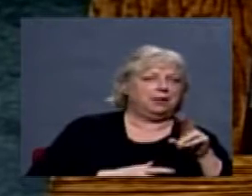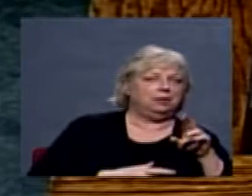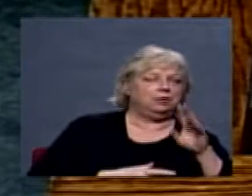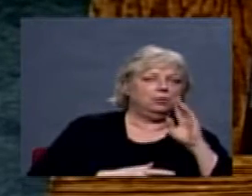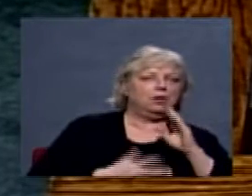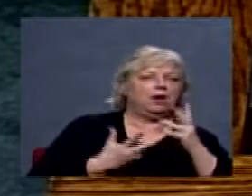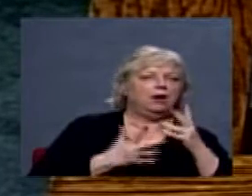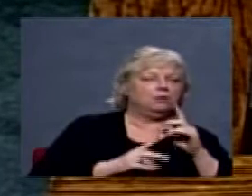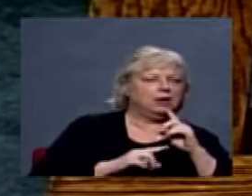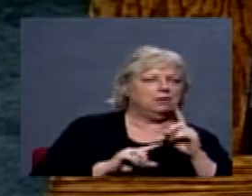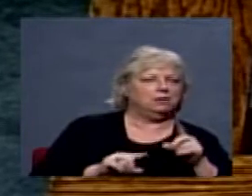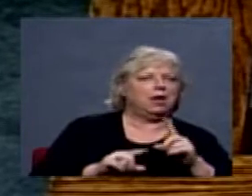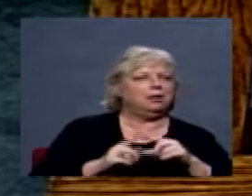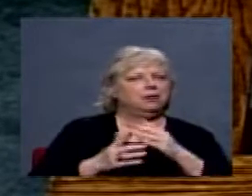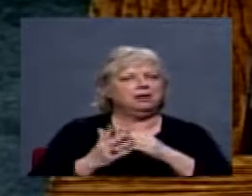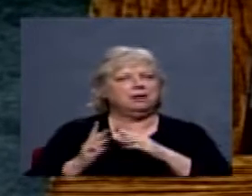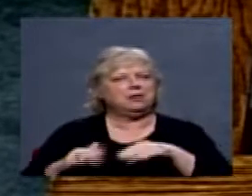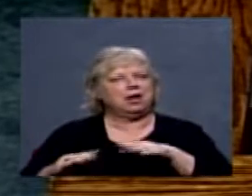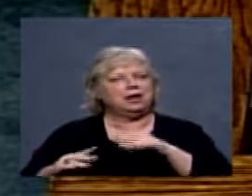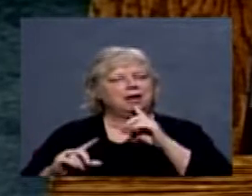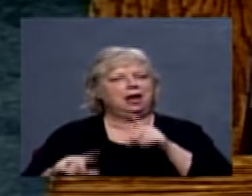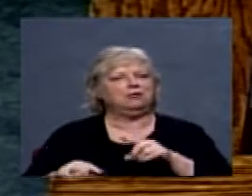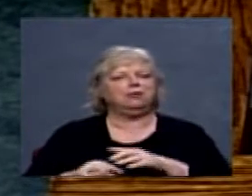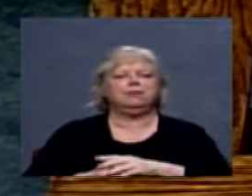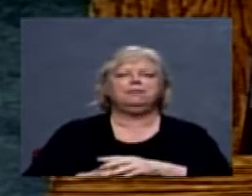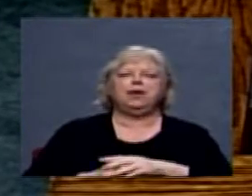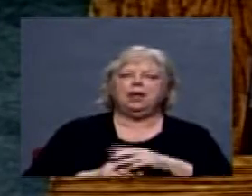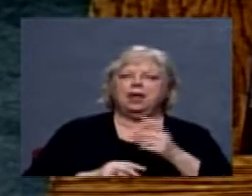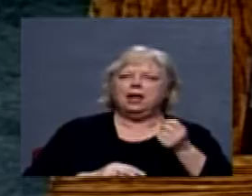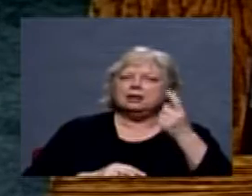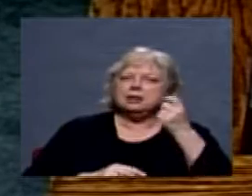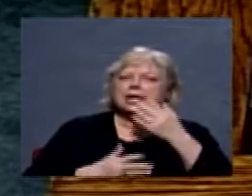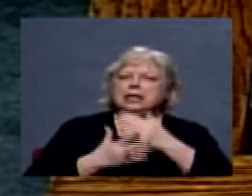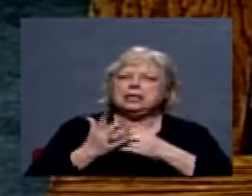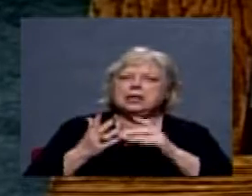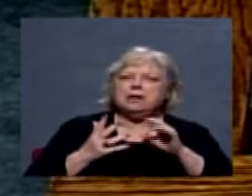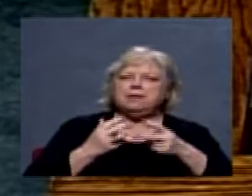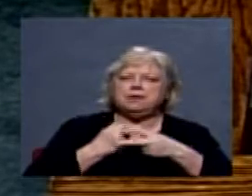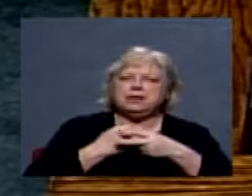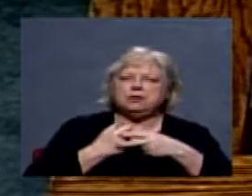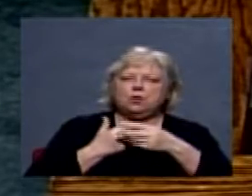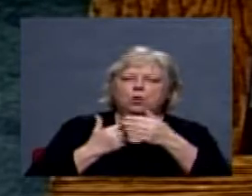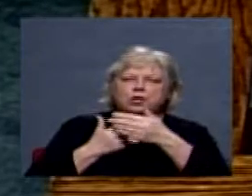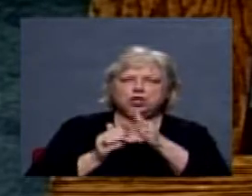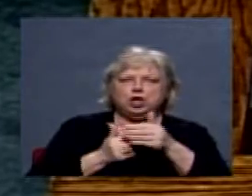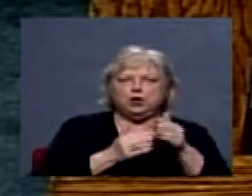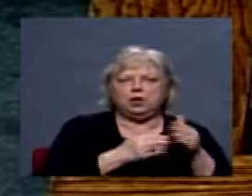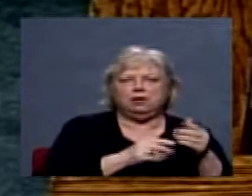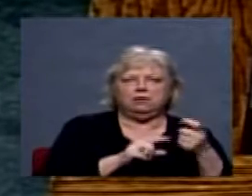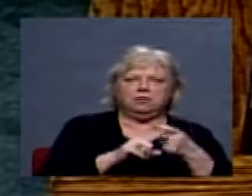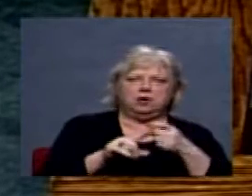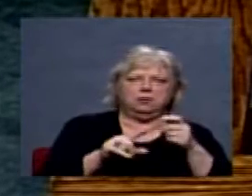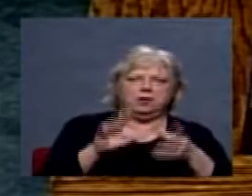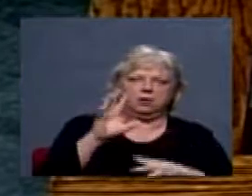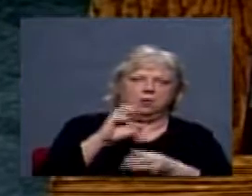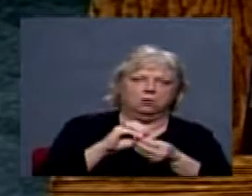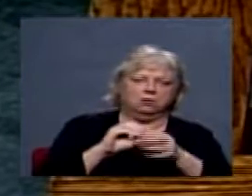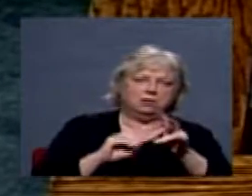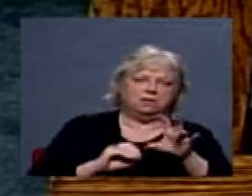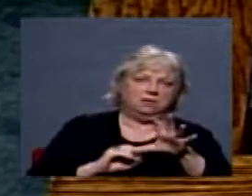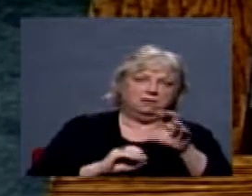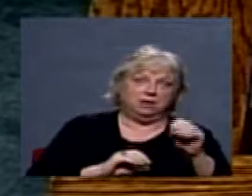of which he did not. I understand that some of the storage units out of the 750